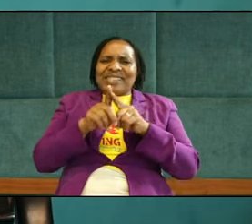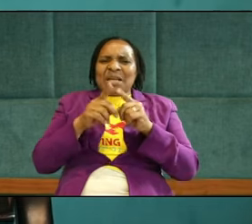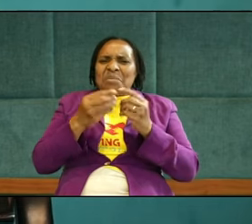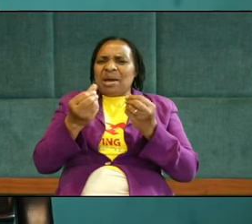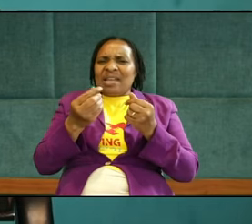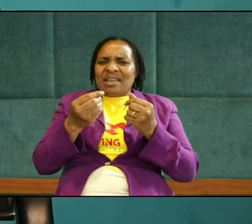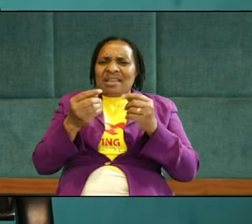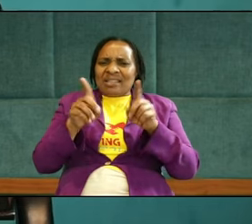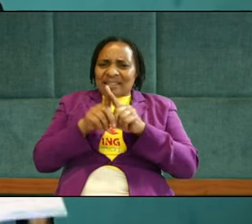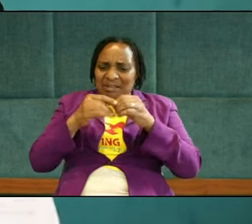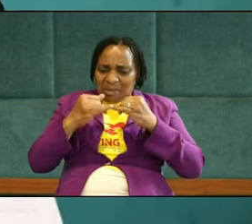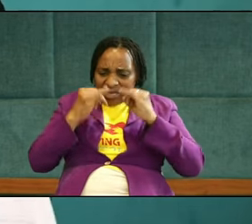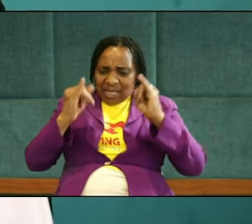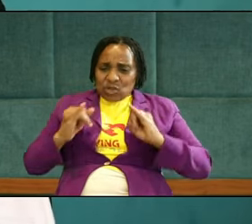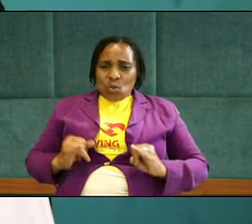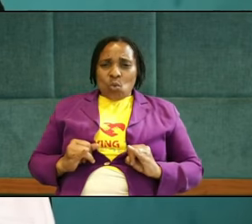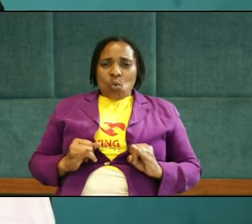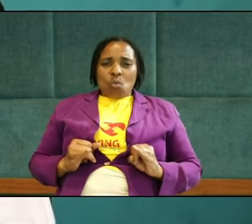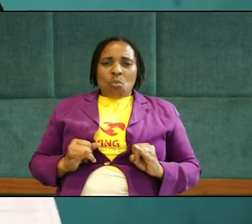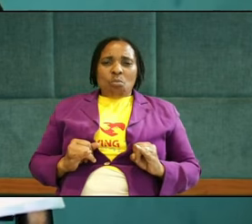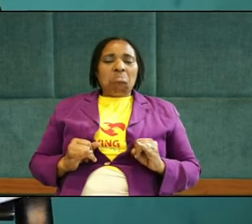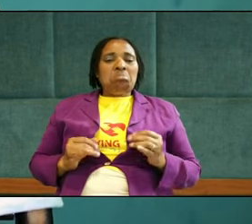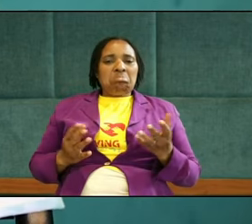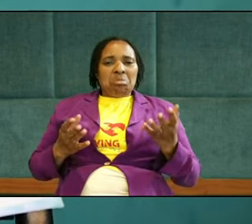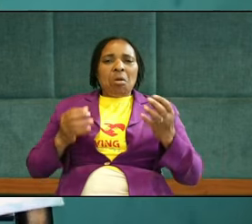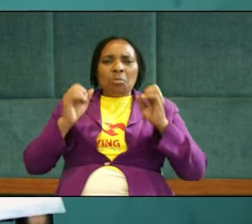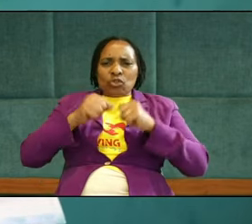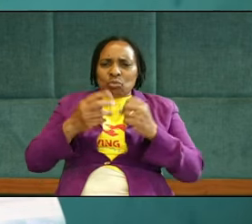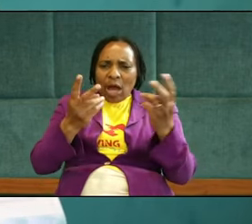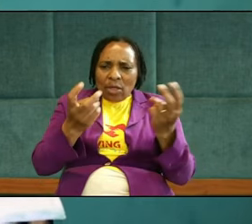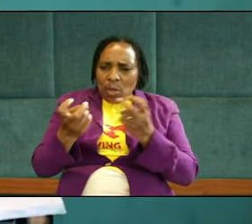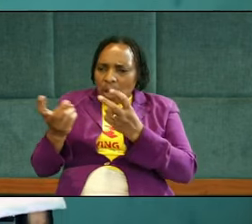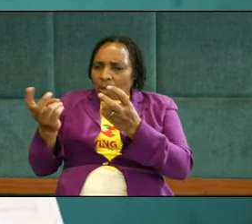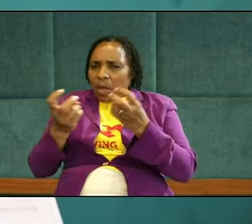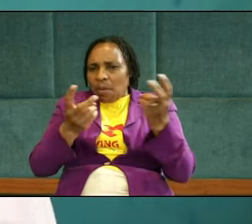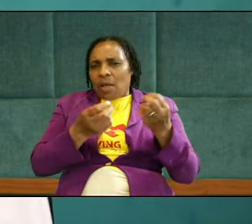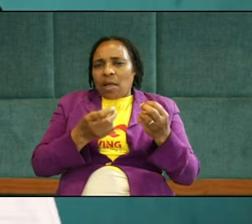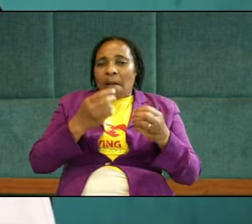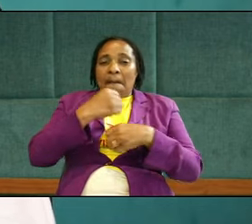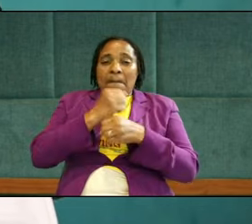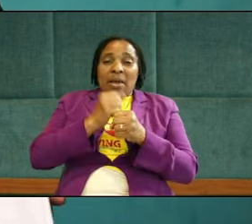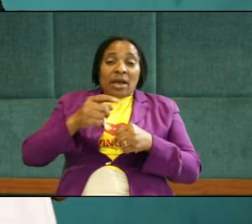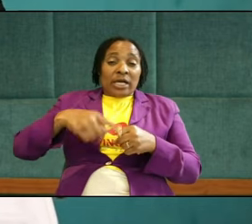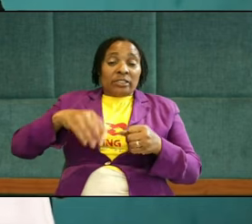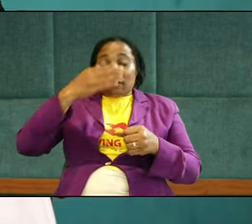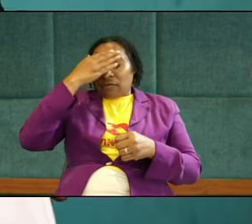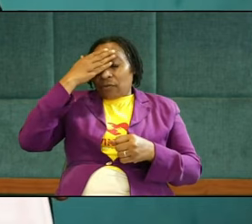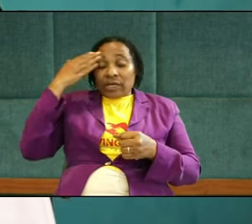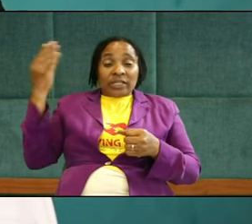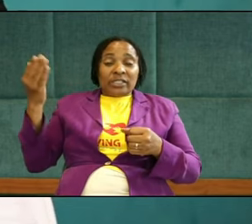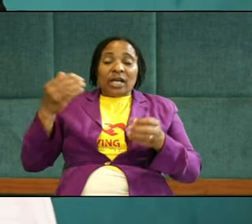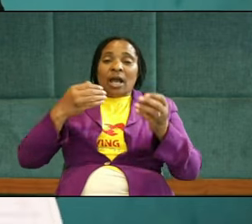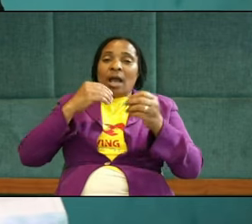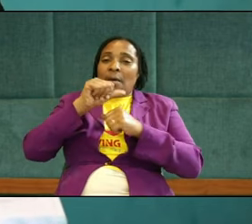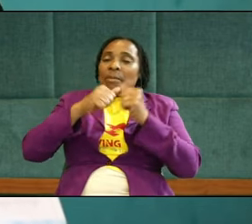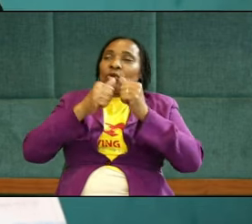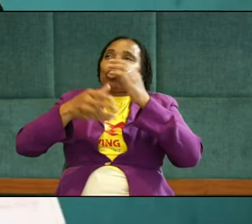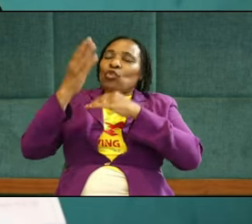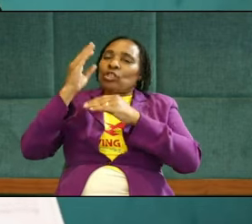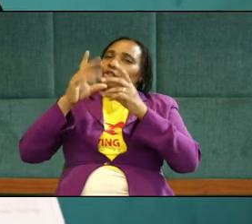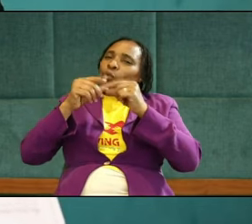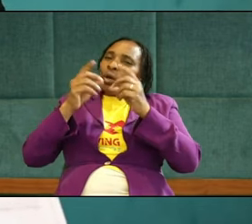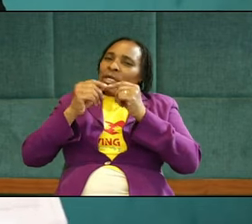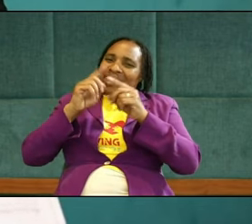idol. Yes, it is. It can attract us and then make us forget about God's word and draw far away from